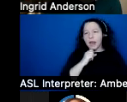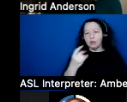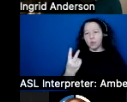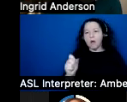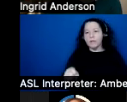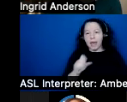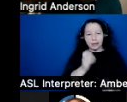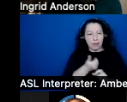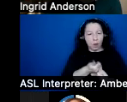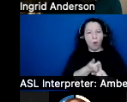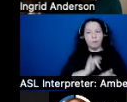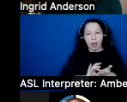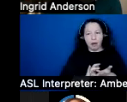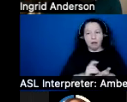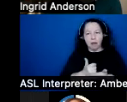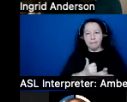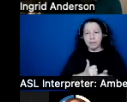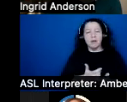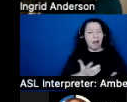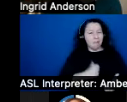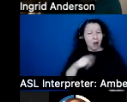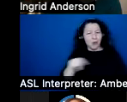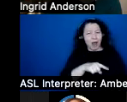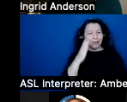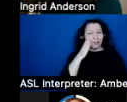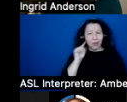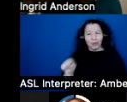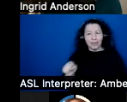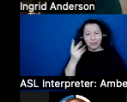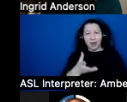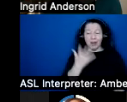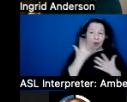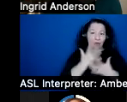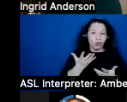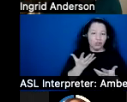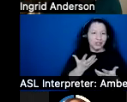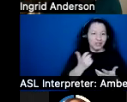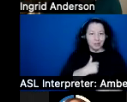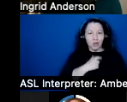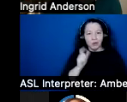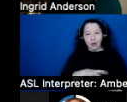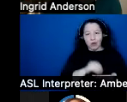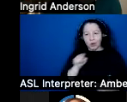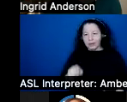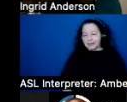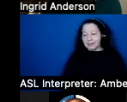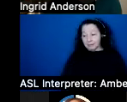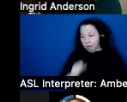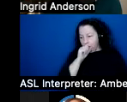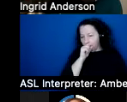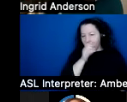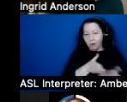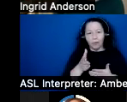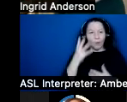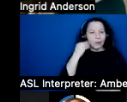that you're familiar with this. I mean, unfortunately, I'm sorry that you've probably had to learn this through experience,